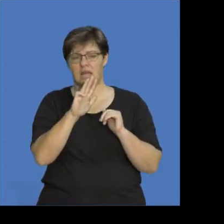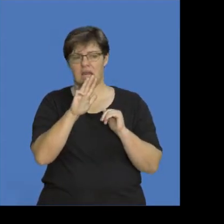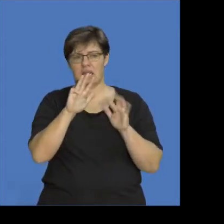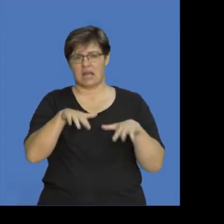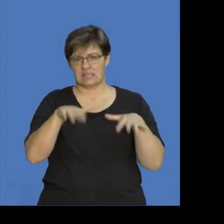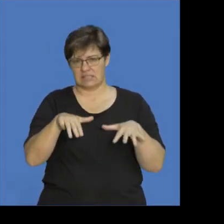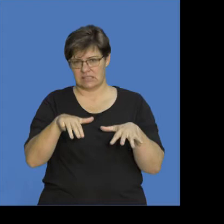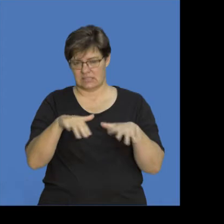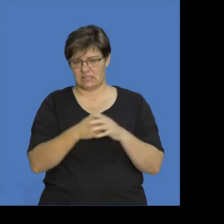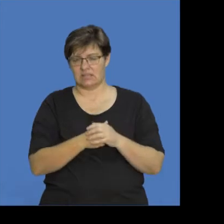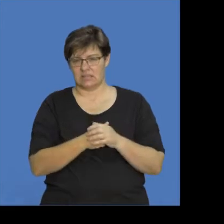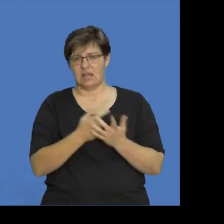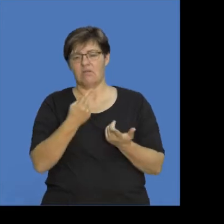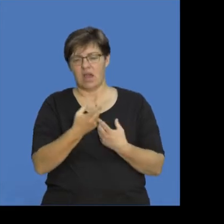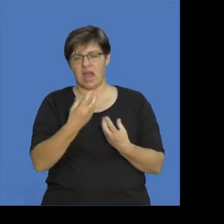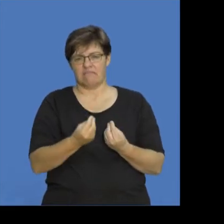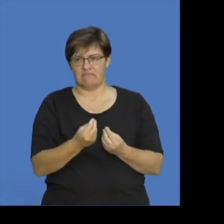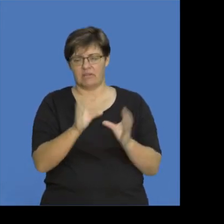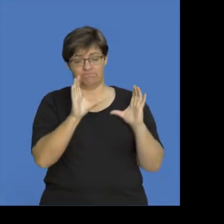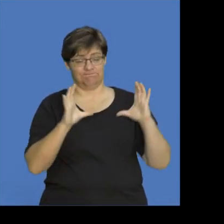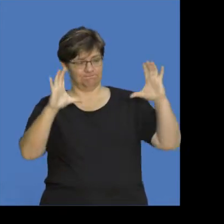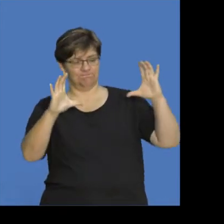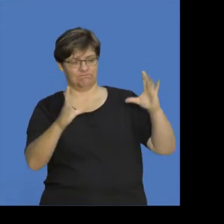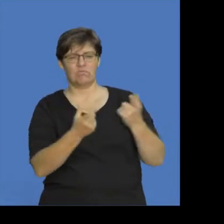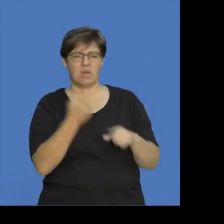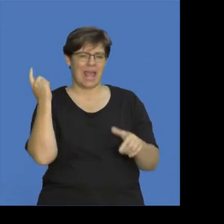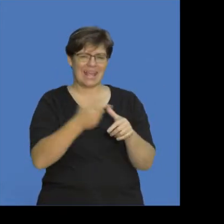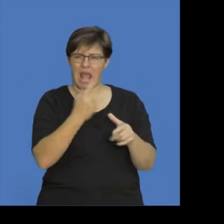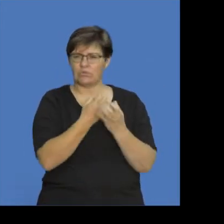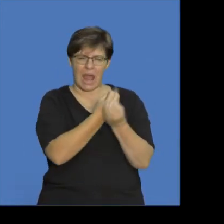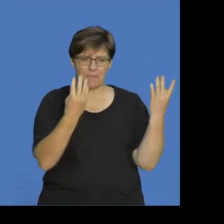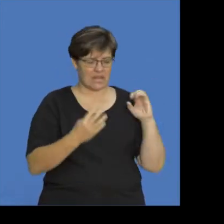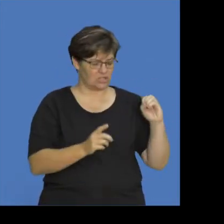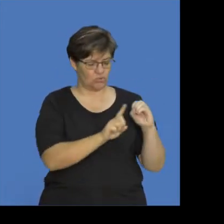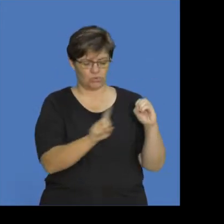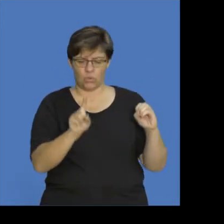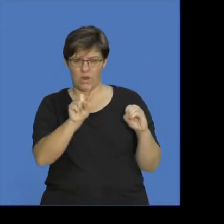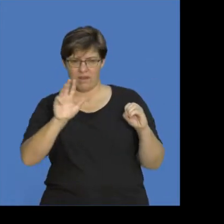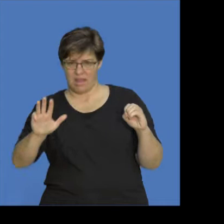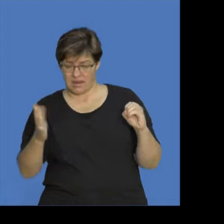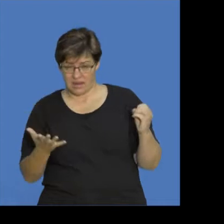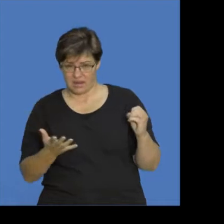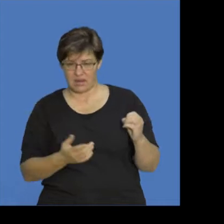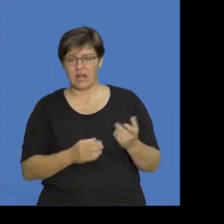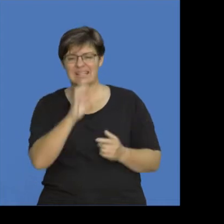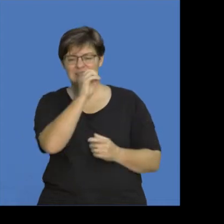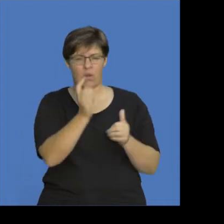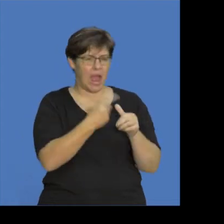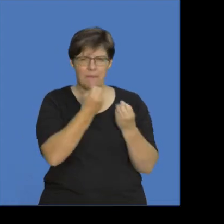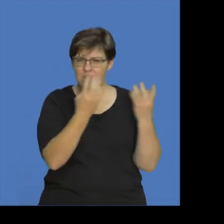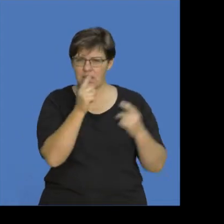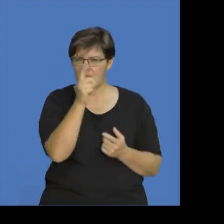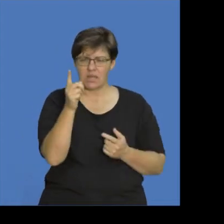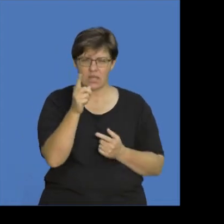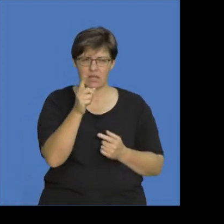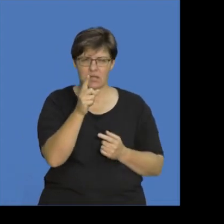our set of data from there. So if we count that, how many 0? So let's